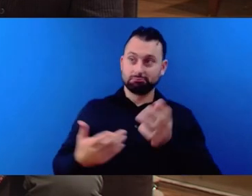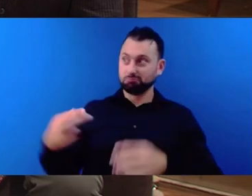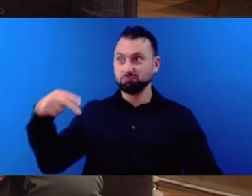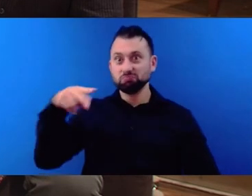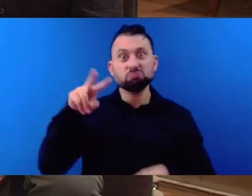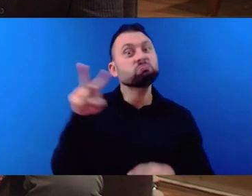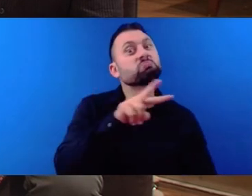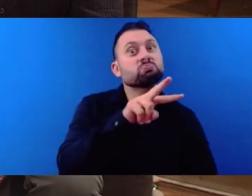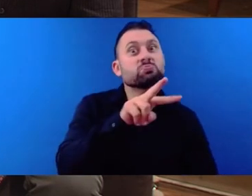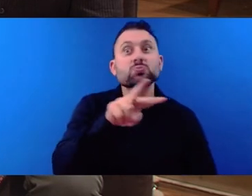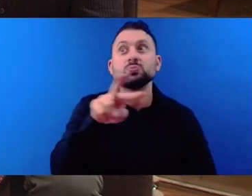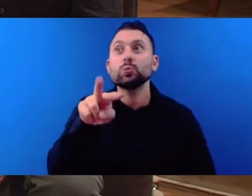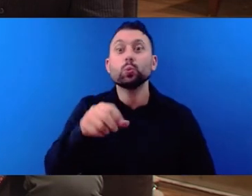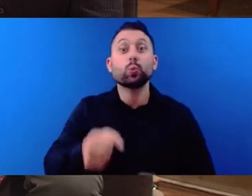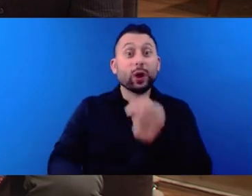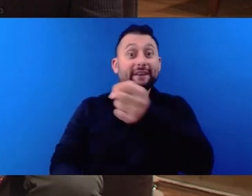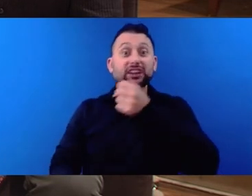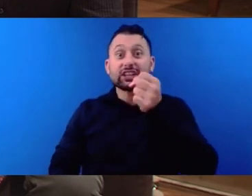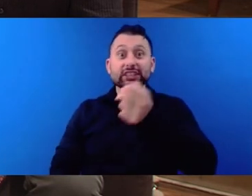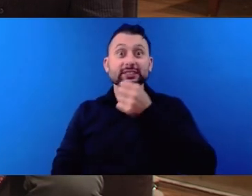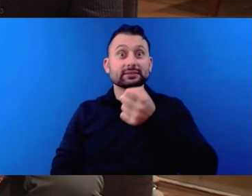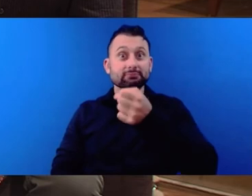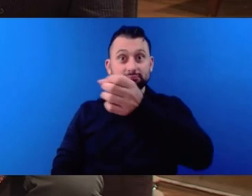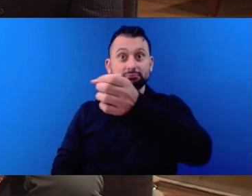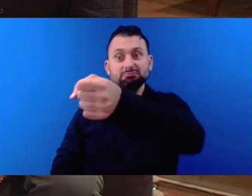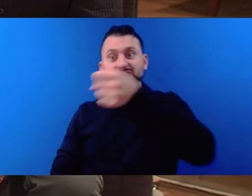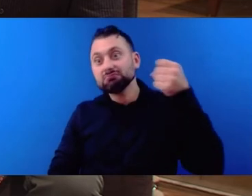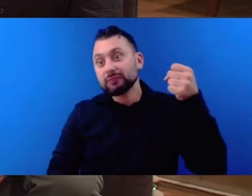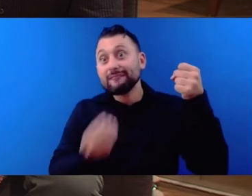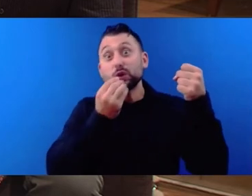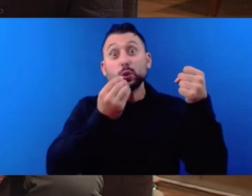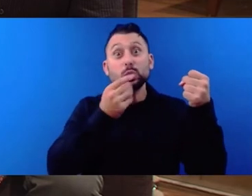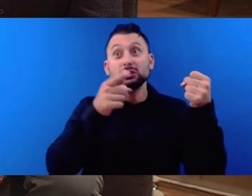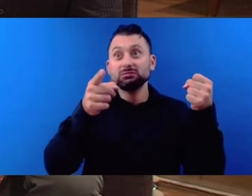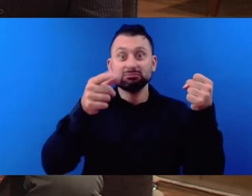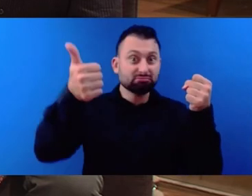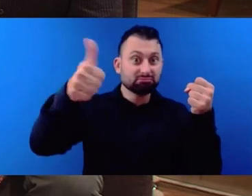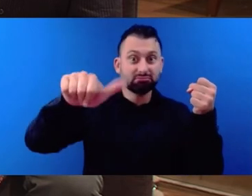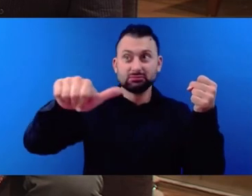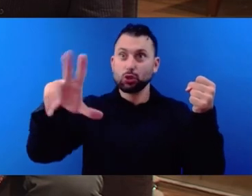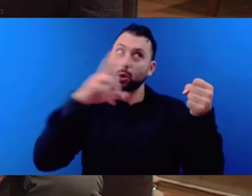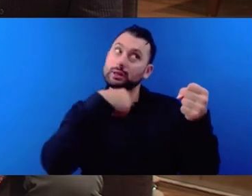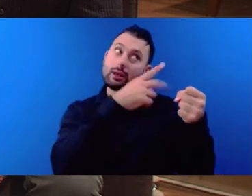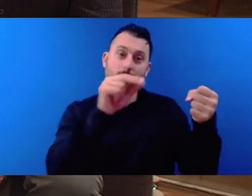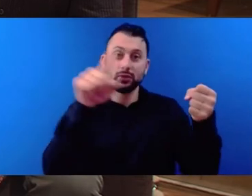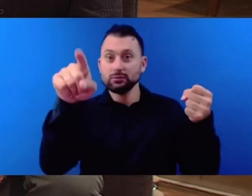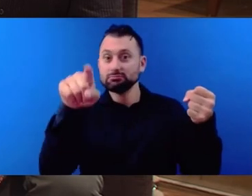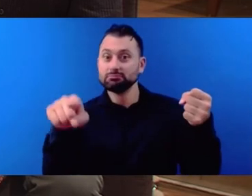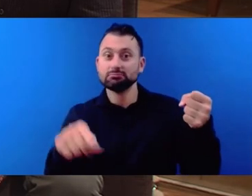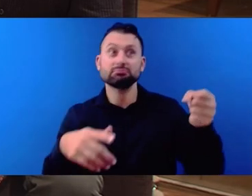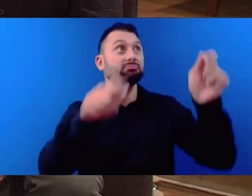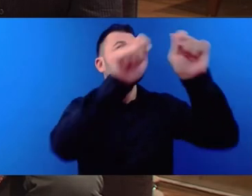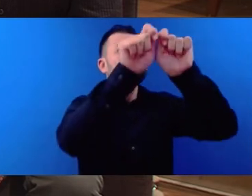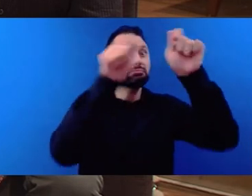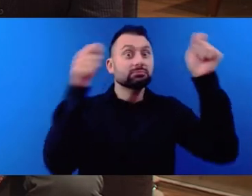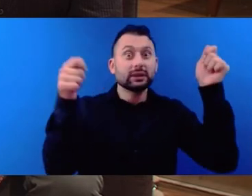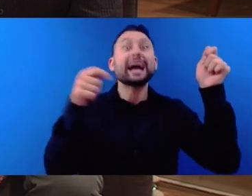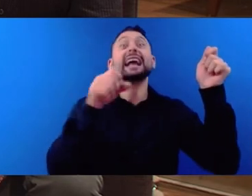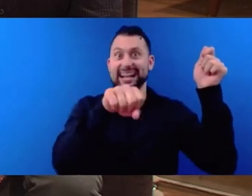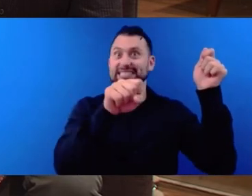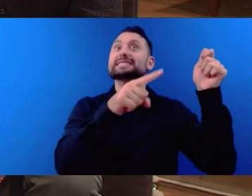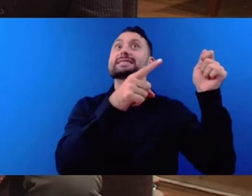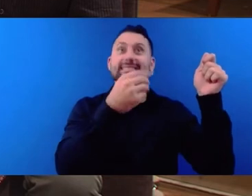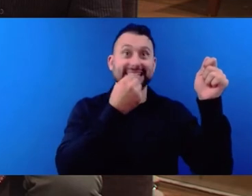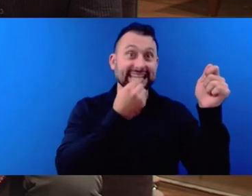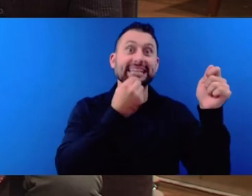just consult with them about what's healthy or isn't healthy. Will someone come into the home, or do you have to go into